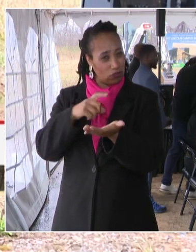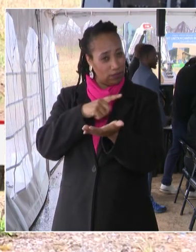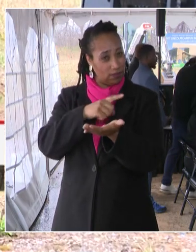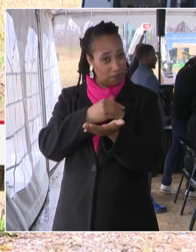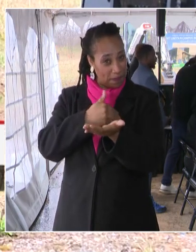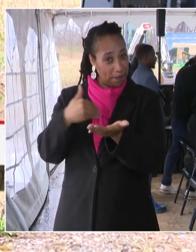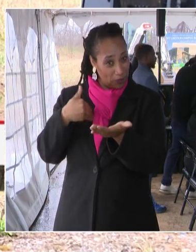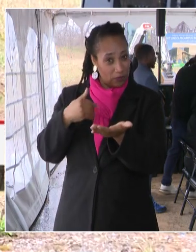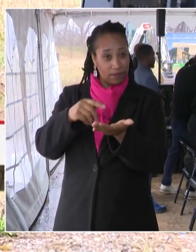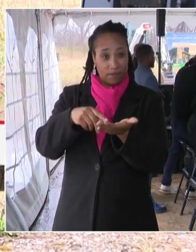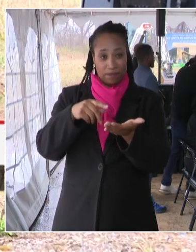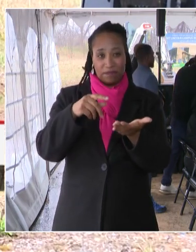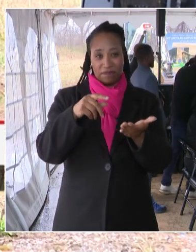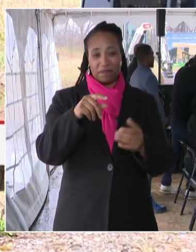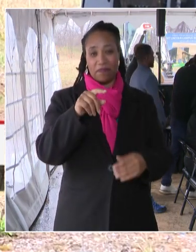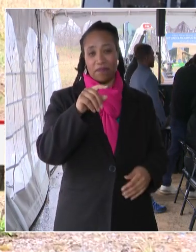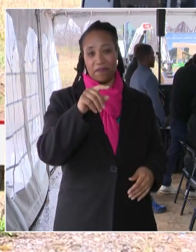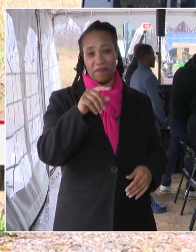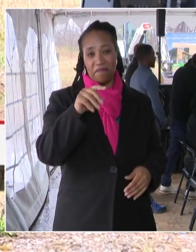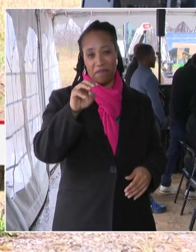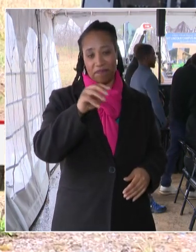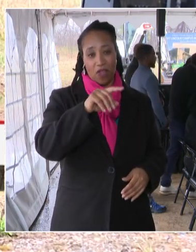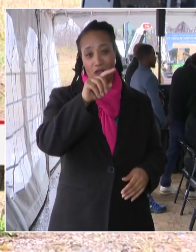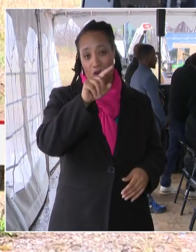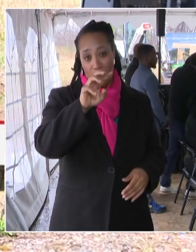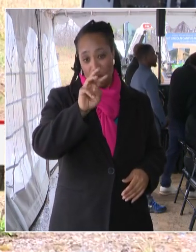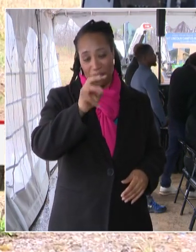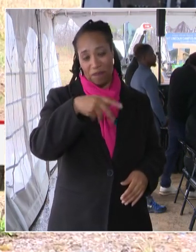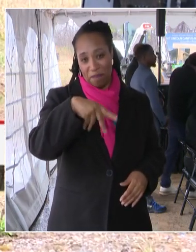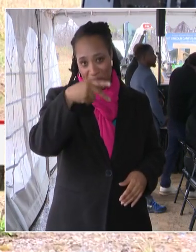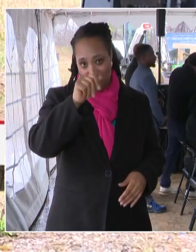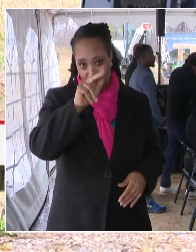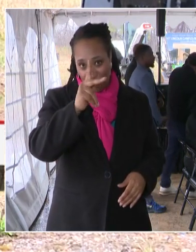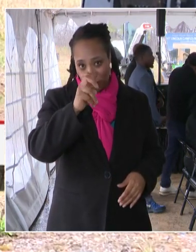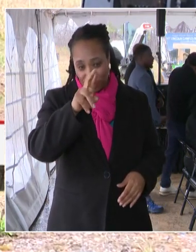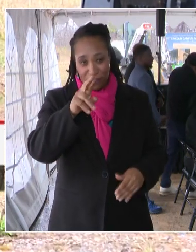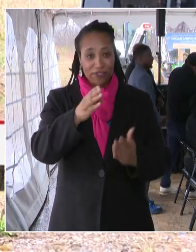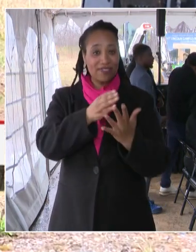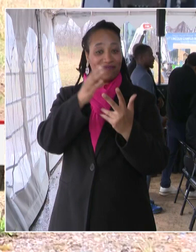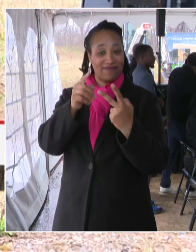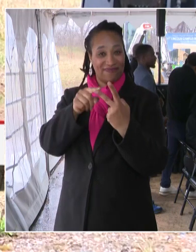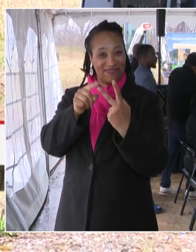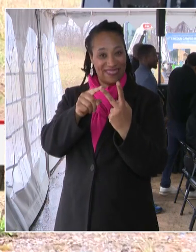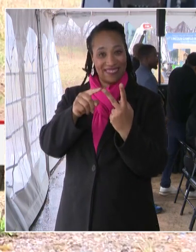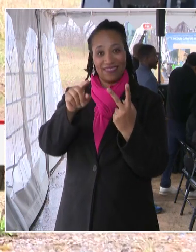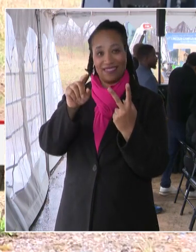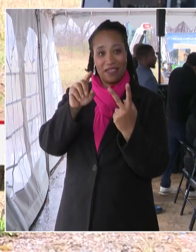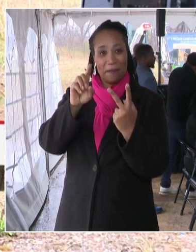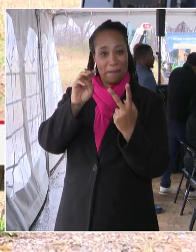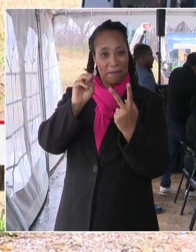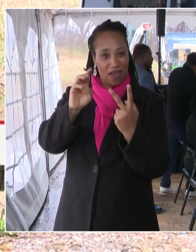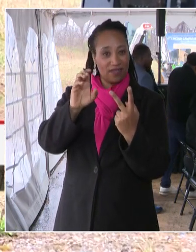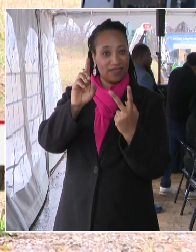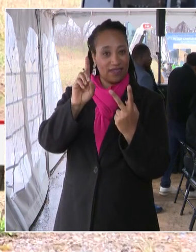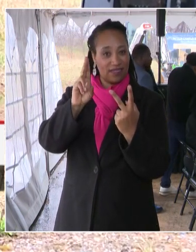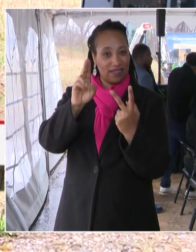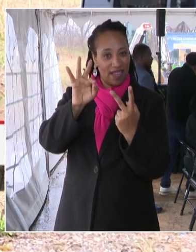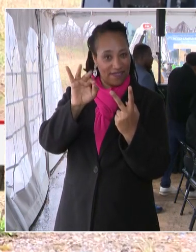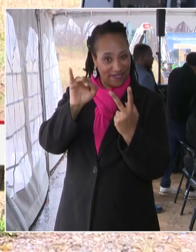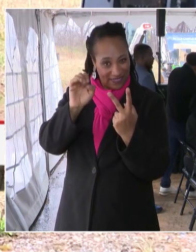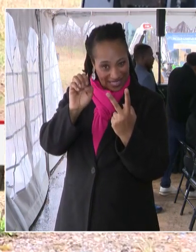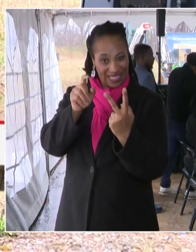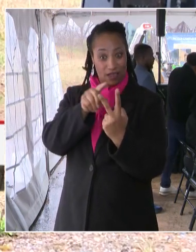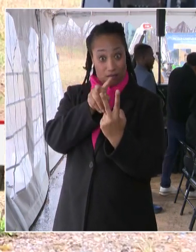want to recognize Councilwoman Anita Bonds, ANC 5C Chair